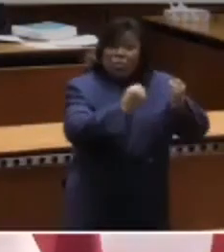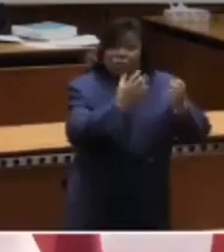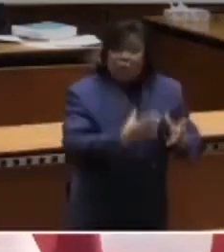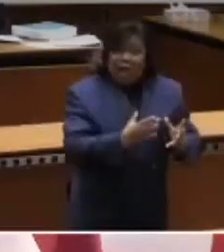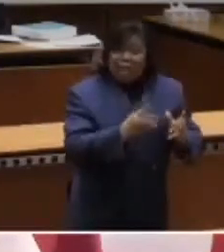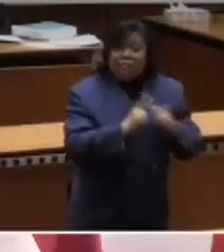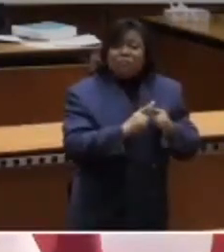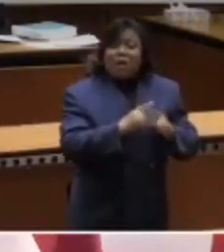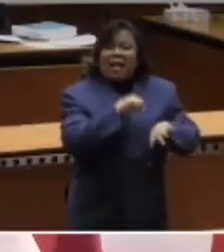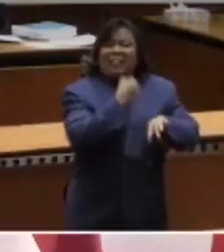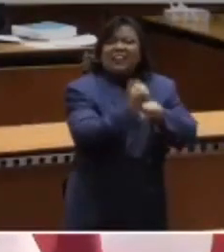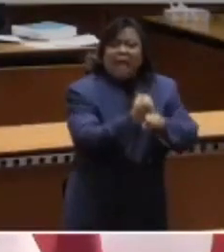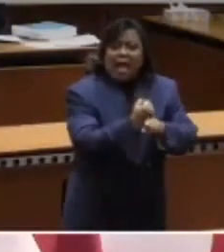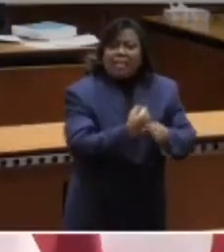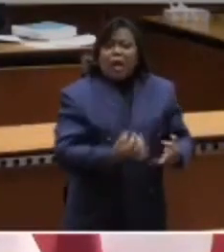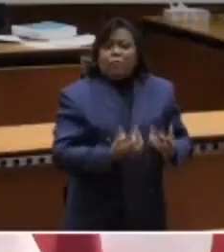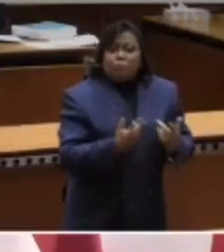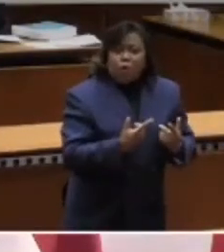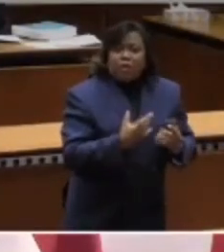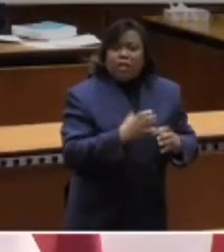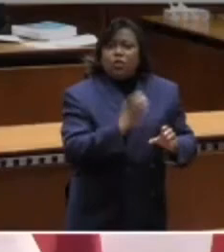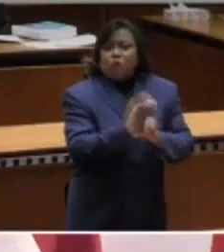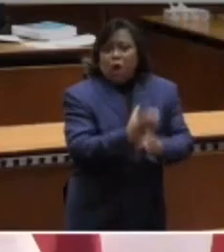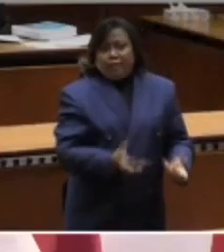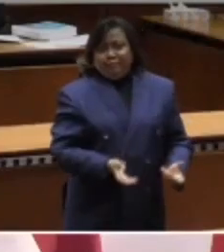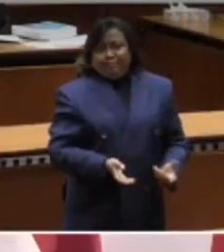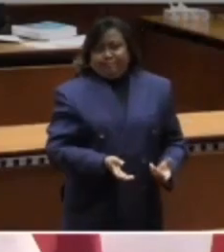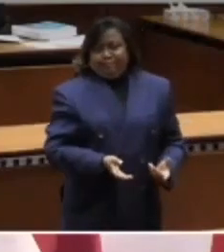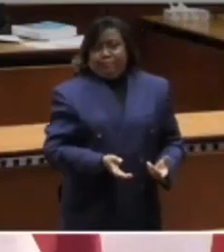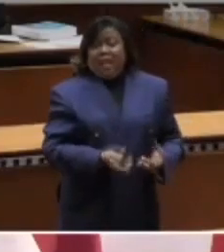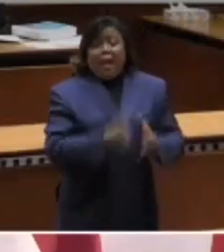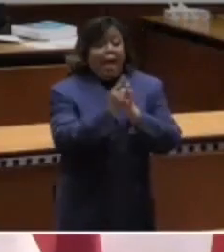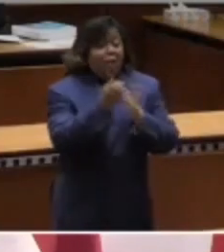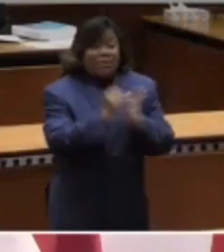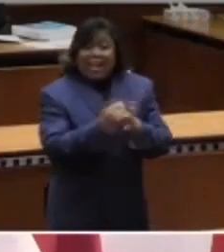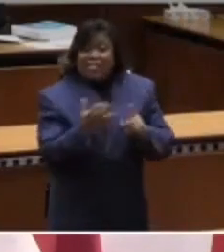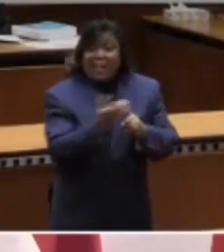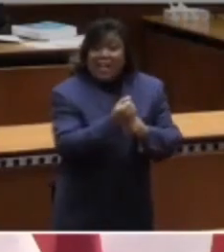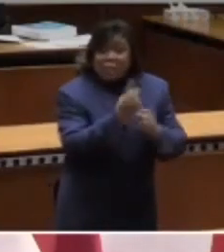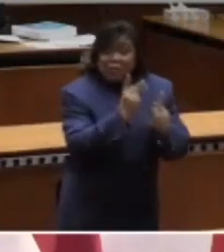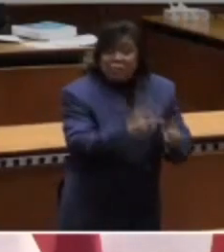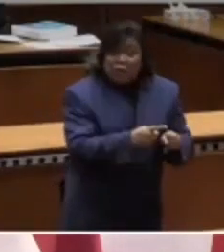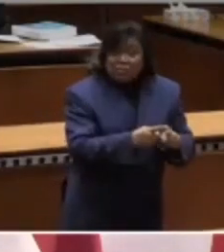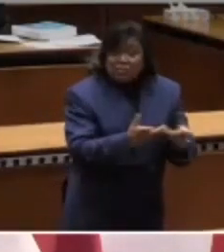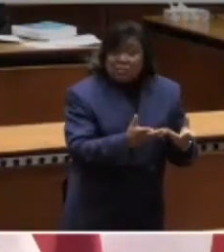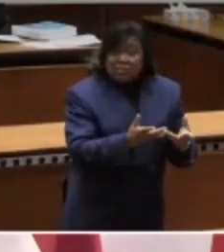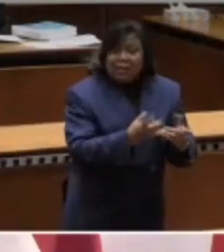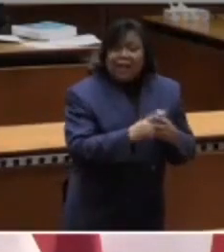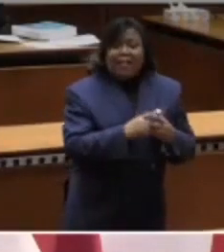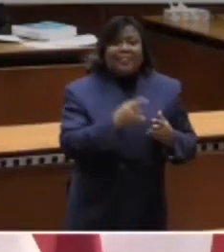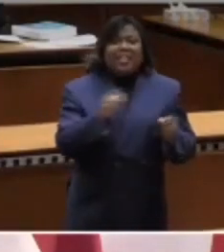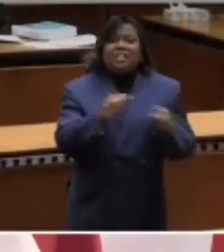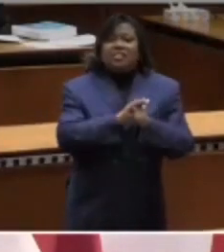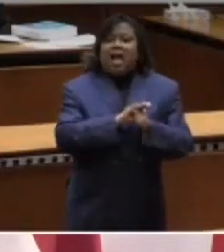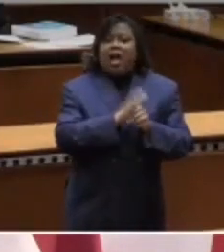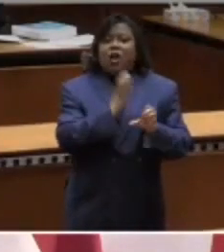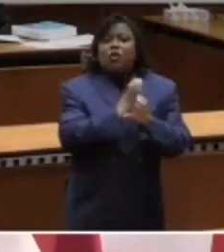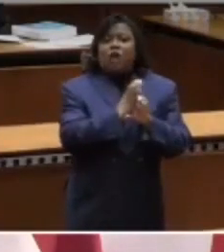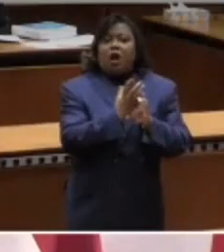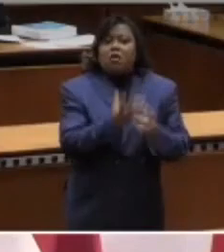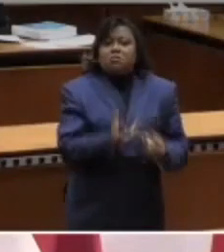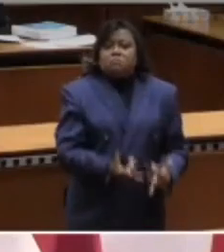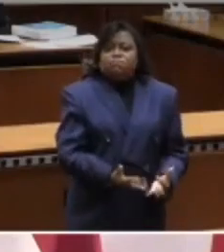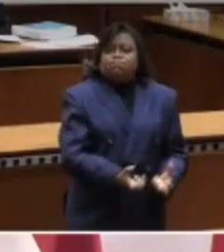driver from the locked, burning car. Moments after they rescued that driver, the entire